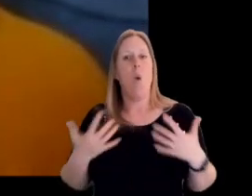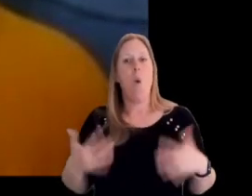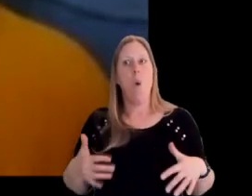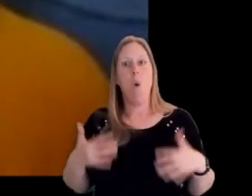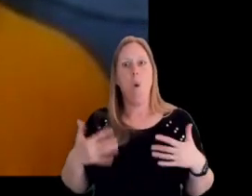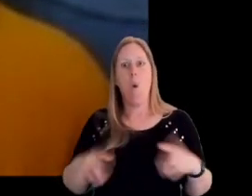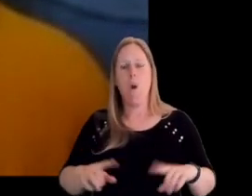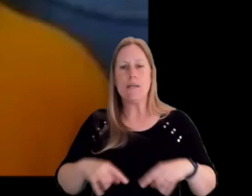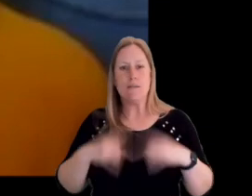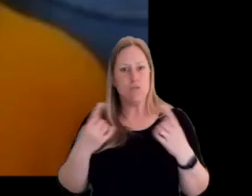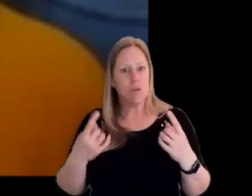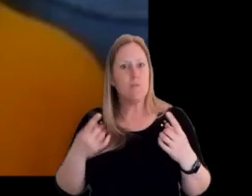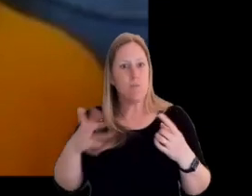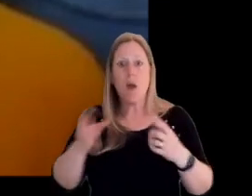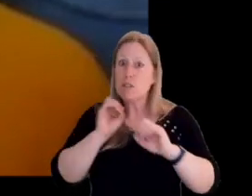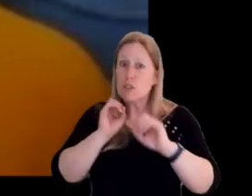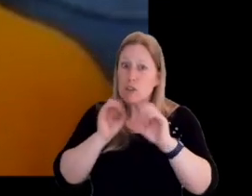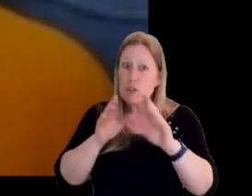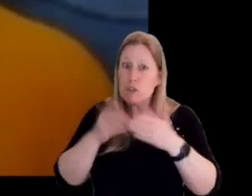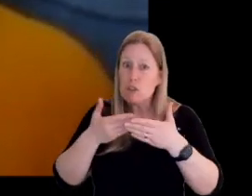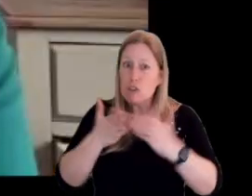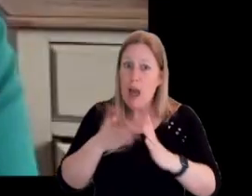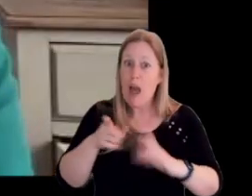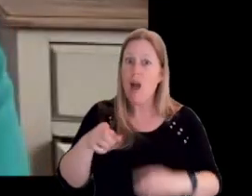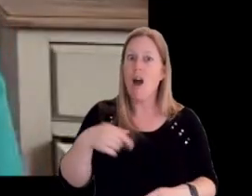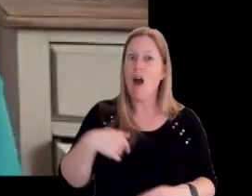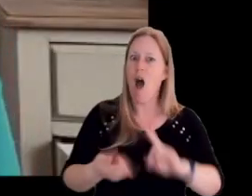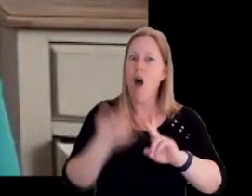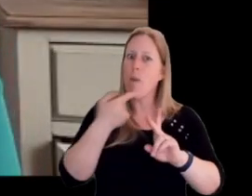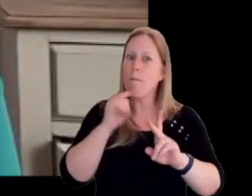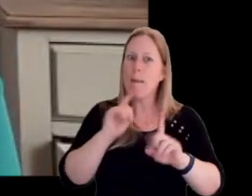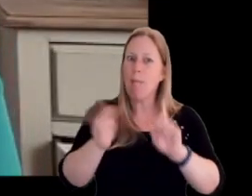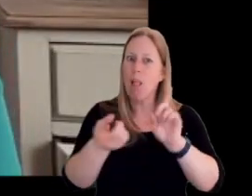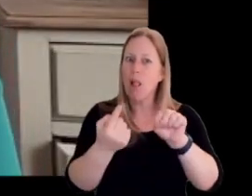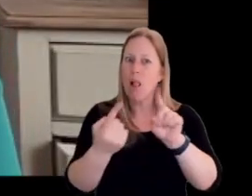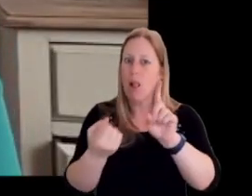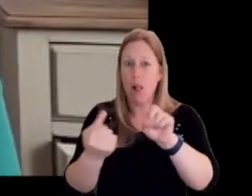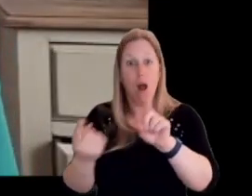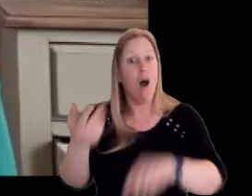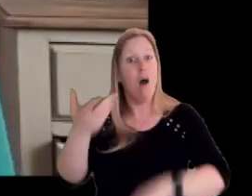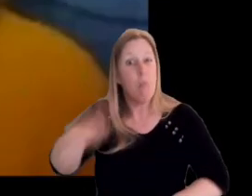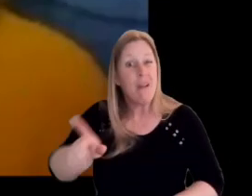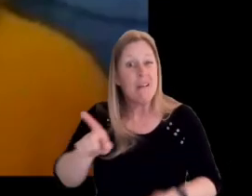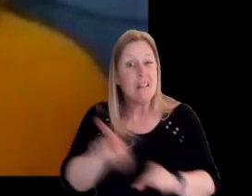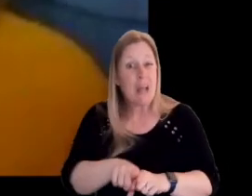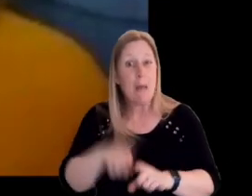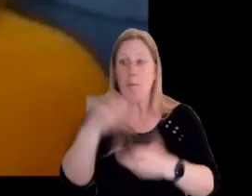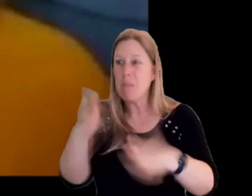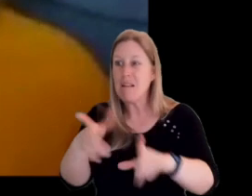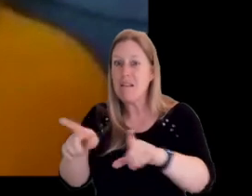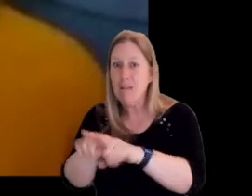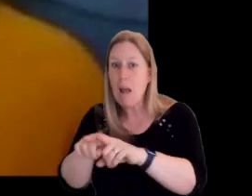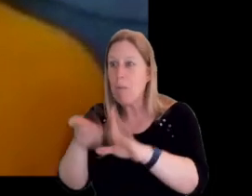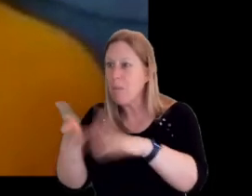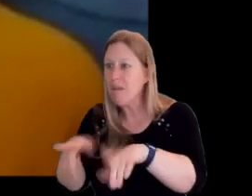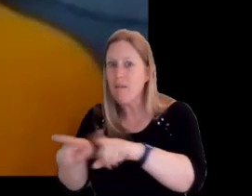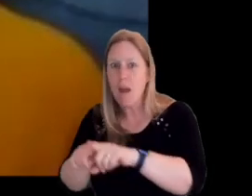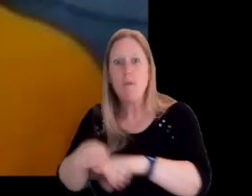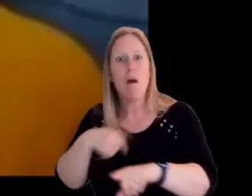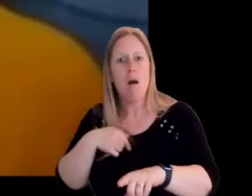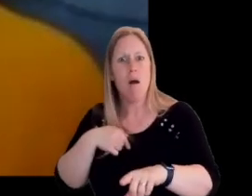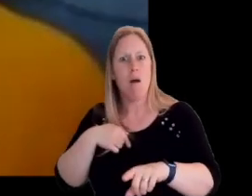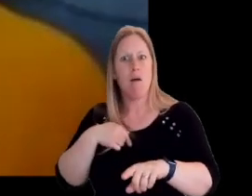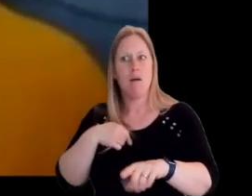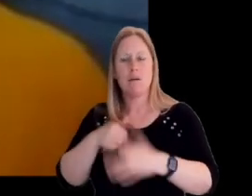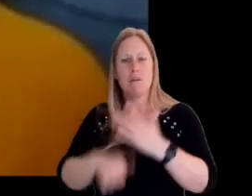first share that, I started to get people saying, "Oh, I've done that," and that moment, that was when